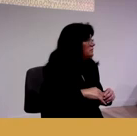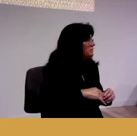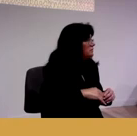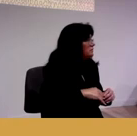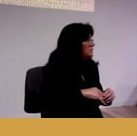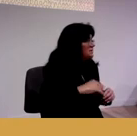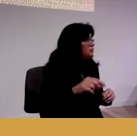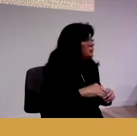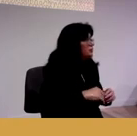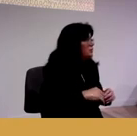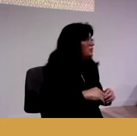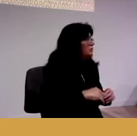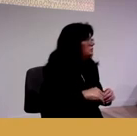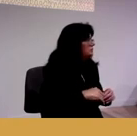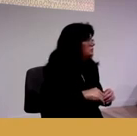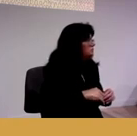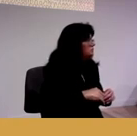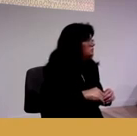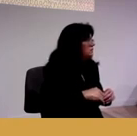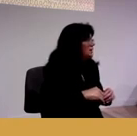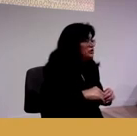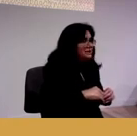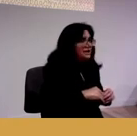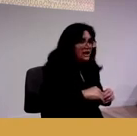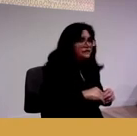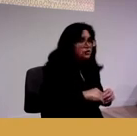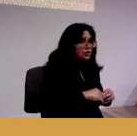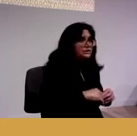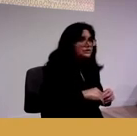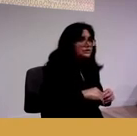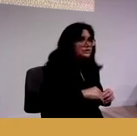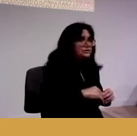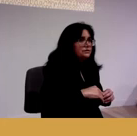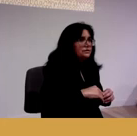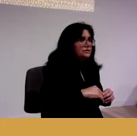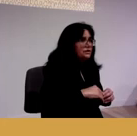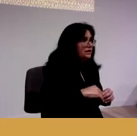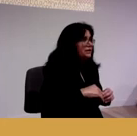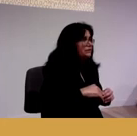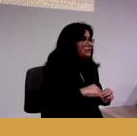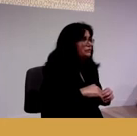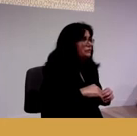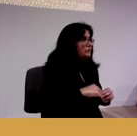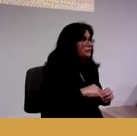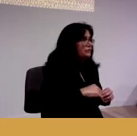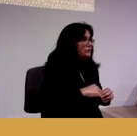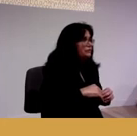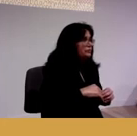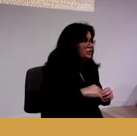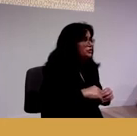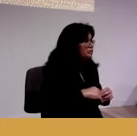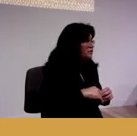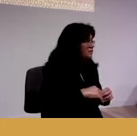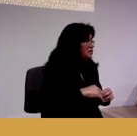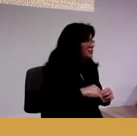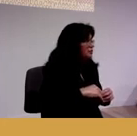servant as a 12-year-old girl. And she didn't have a choice to leave